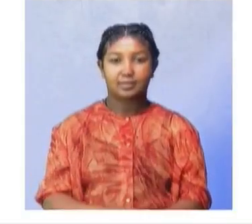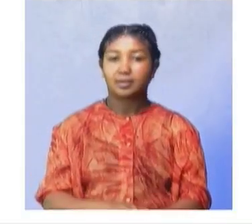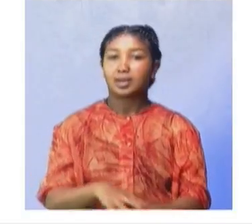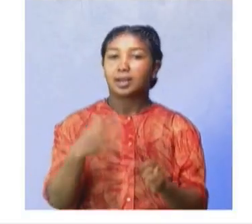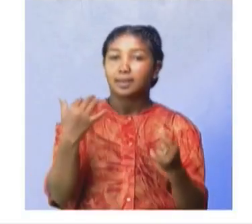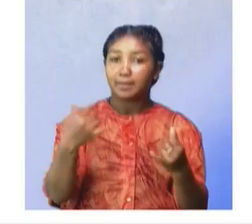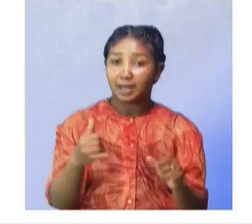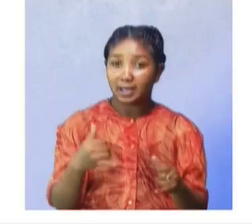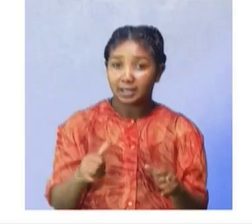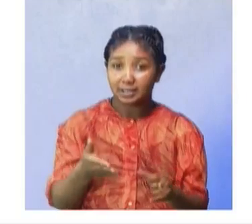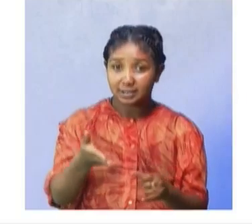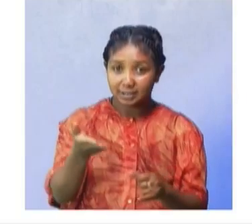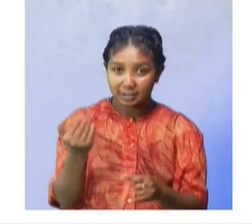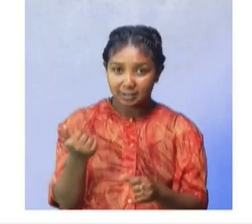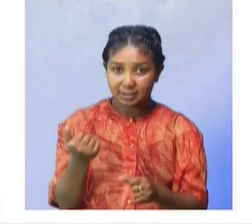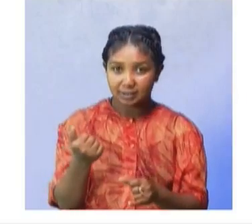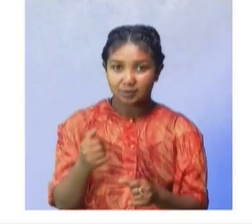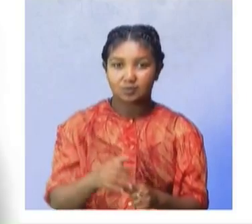play